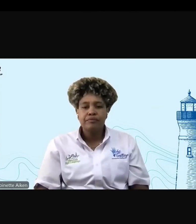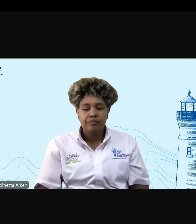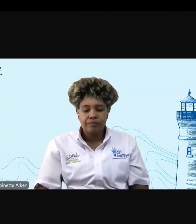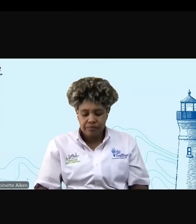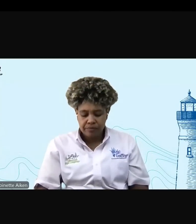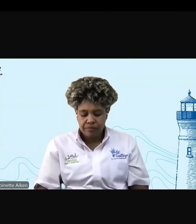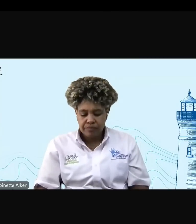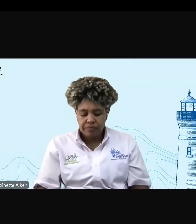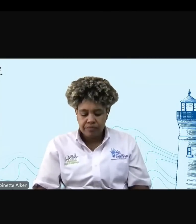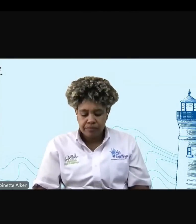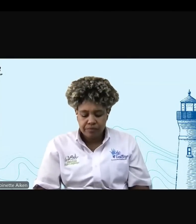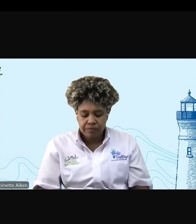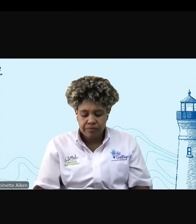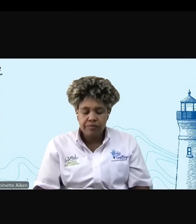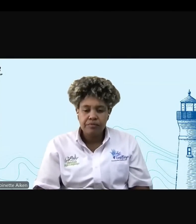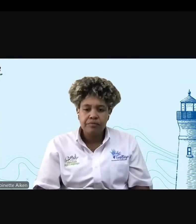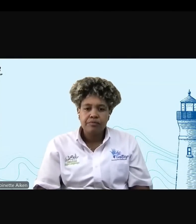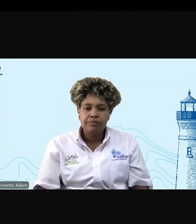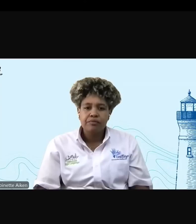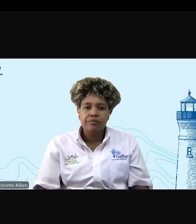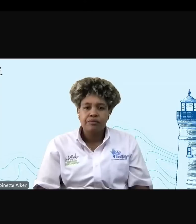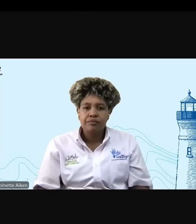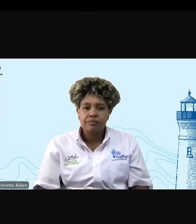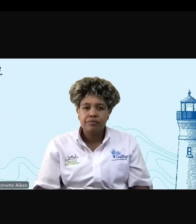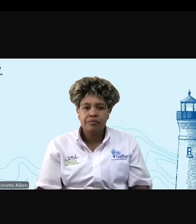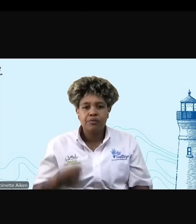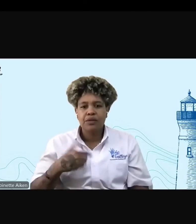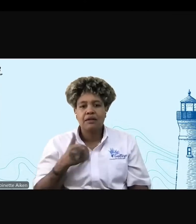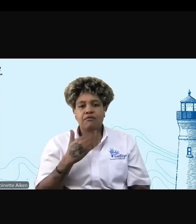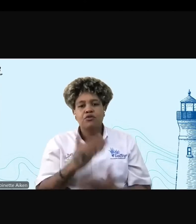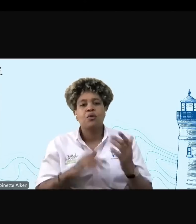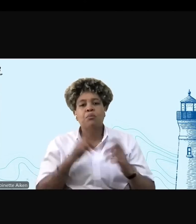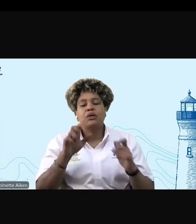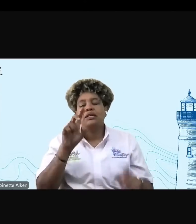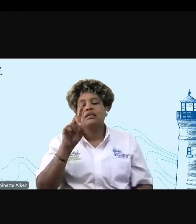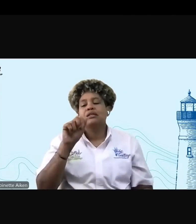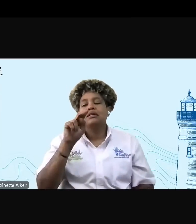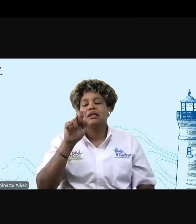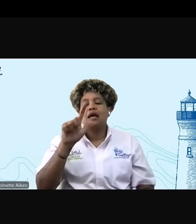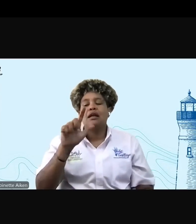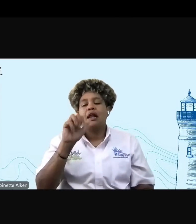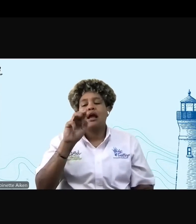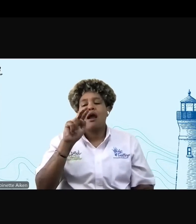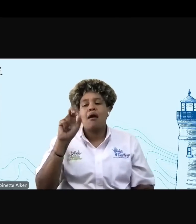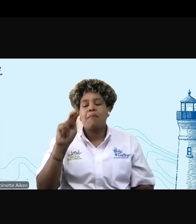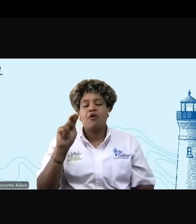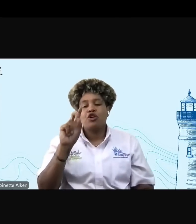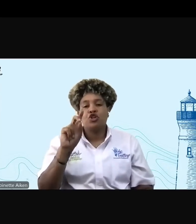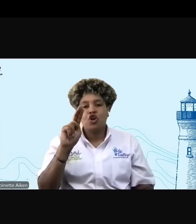We have some questions here for Daniel Cameron Duncan.